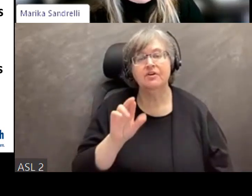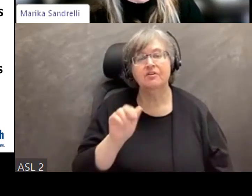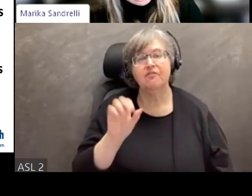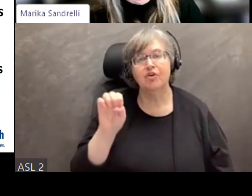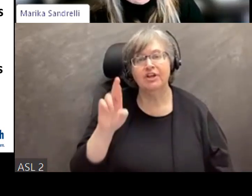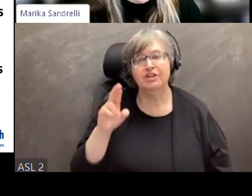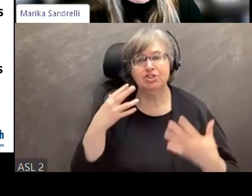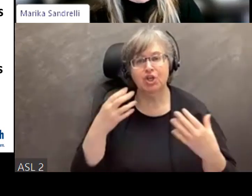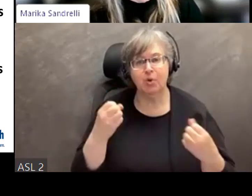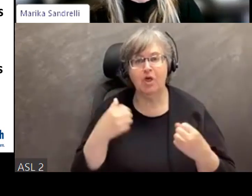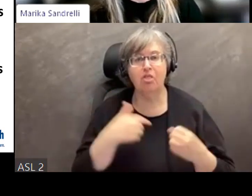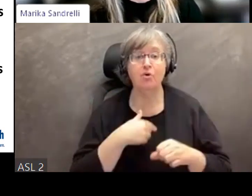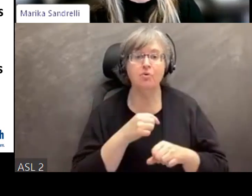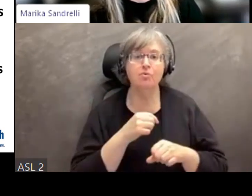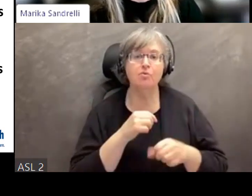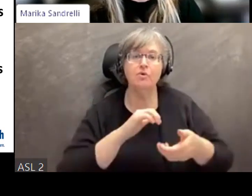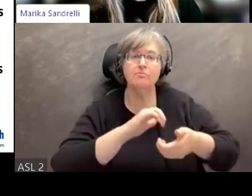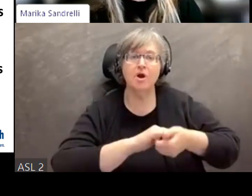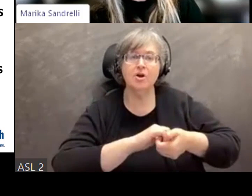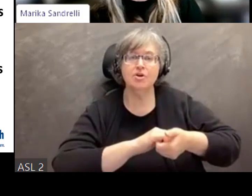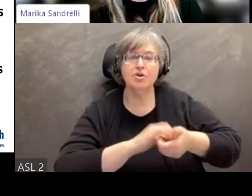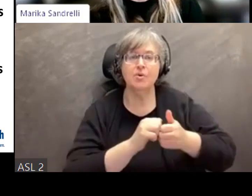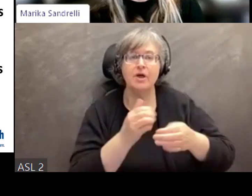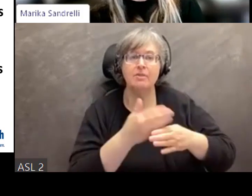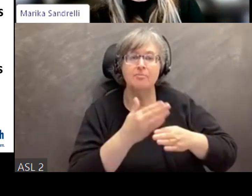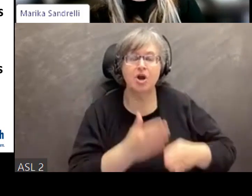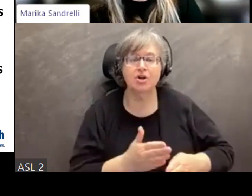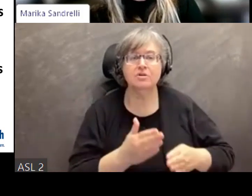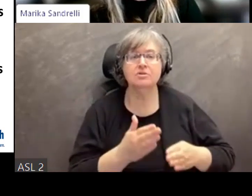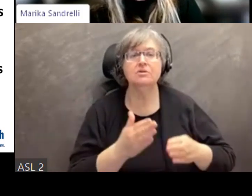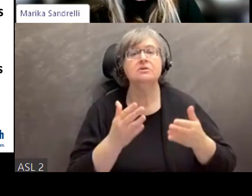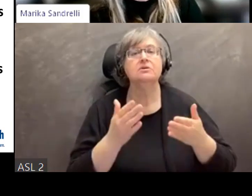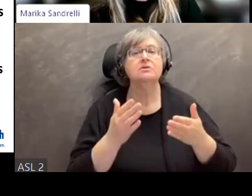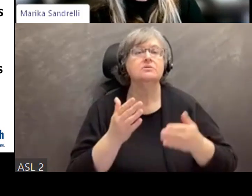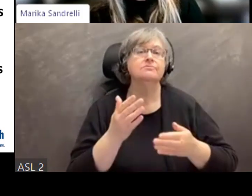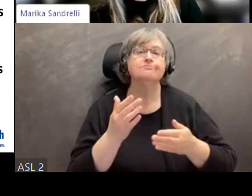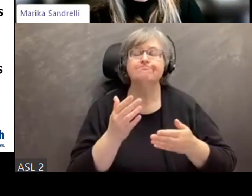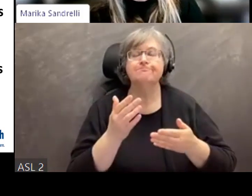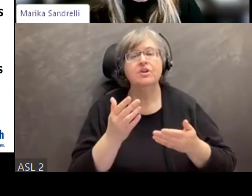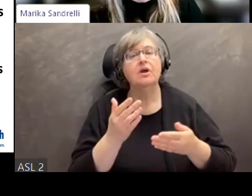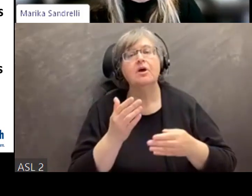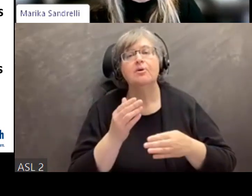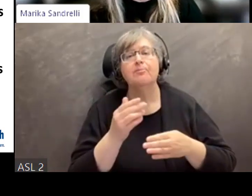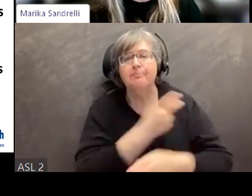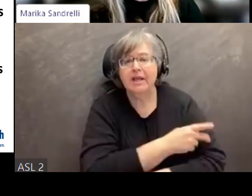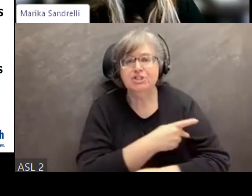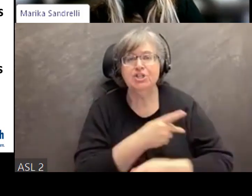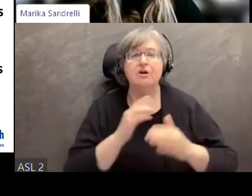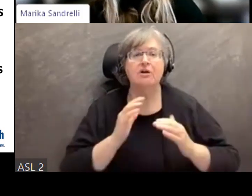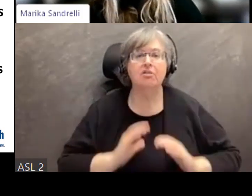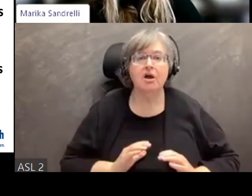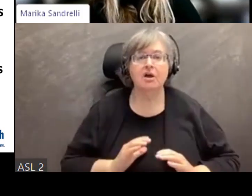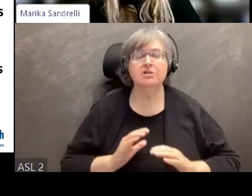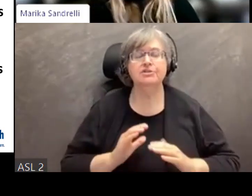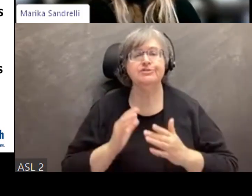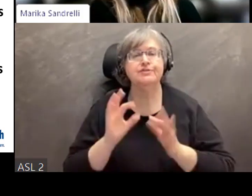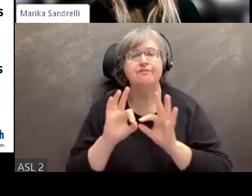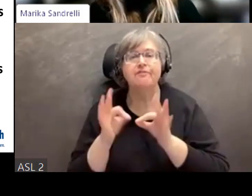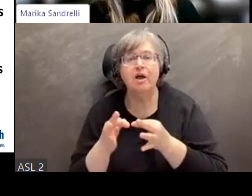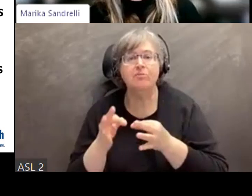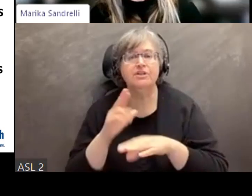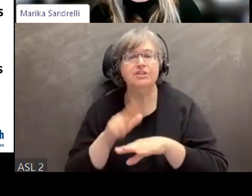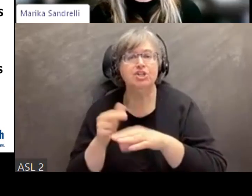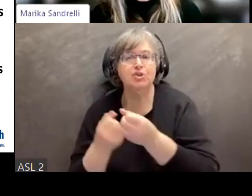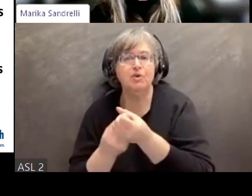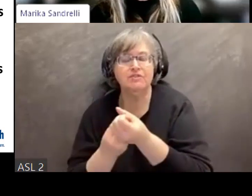in Fraser Health, where we partnered with patients and clients and families and natural supports to learn how